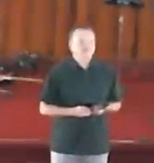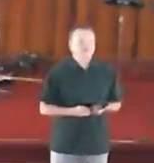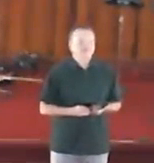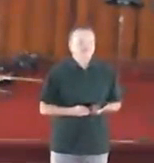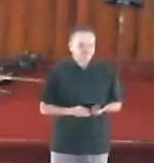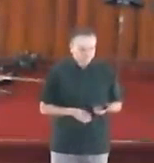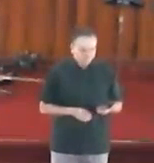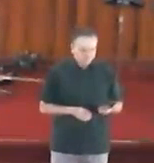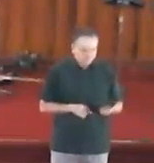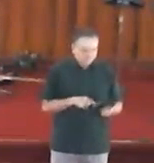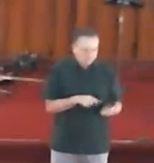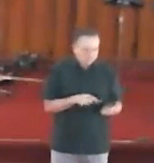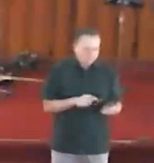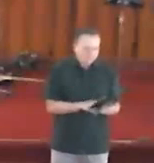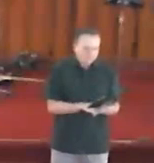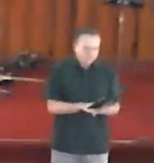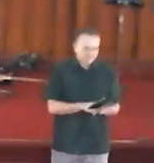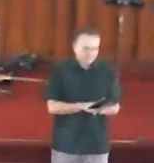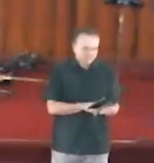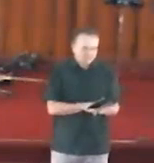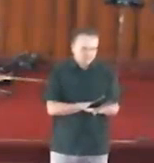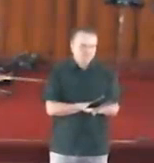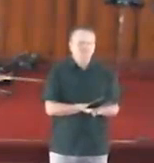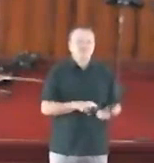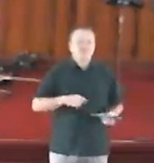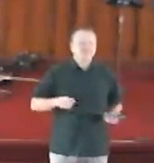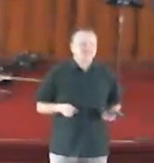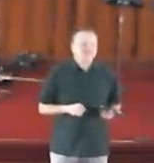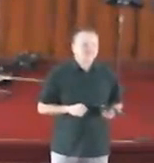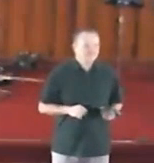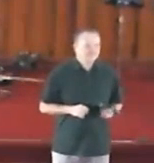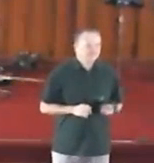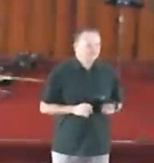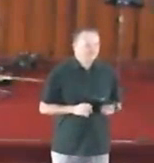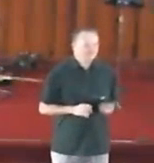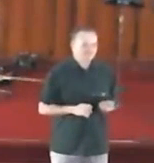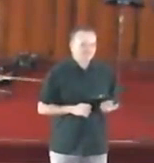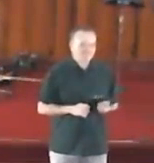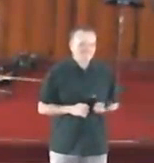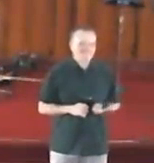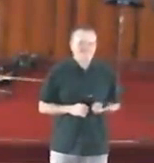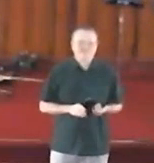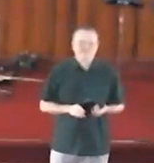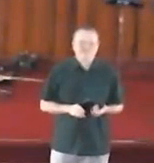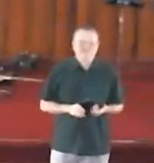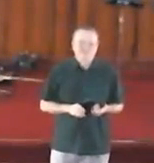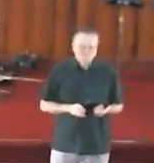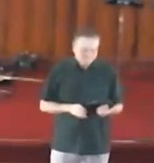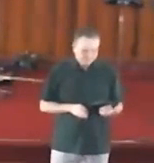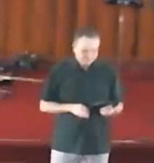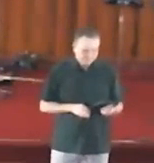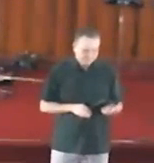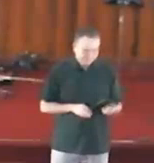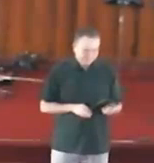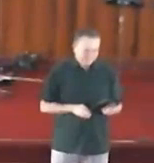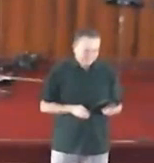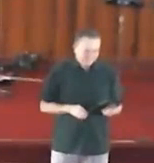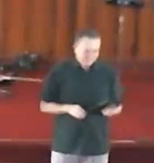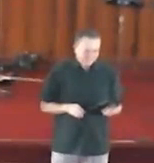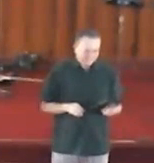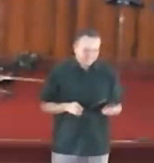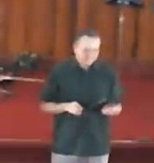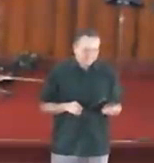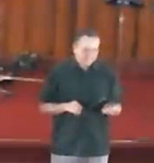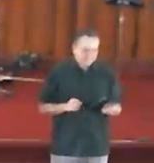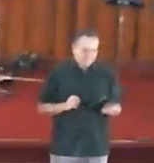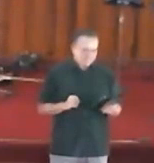power. A mí me llama la atención la última frase que está en el versículo 6. The last phrase of verse 16 is